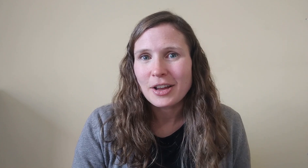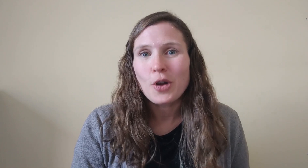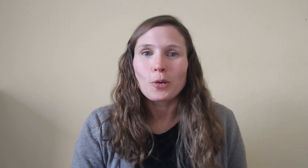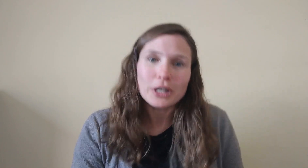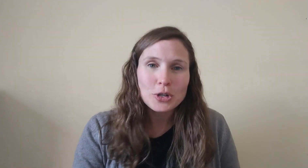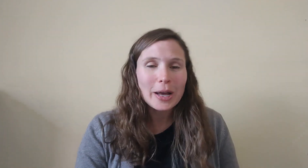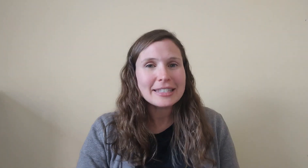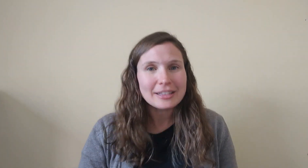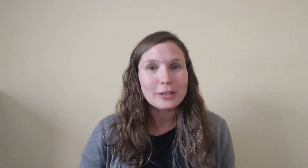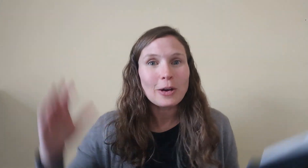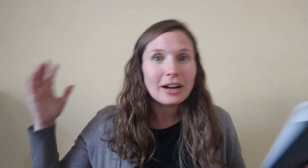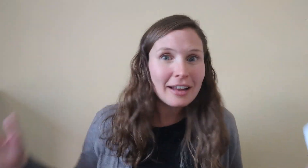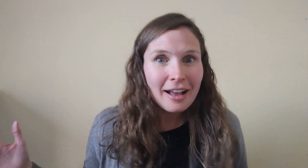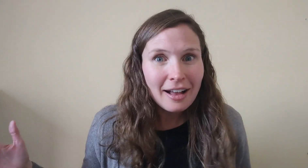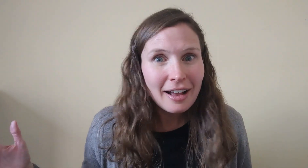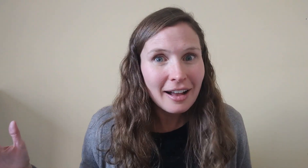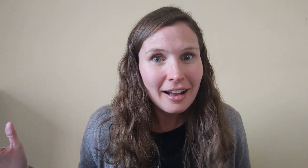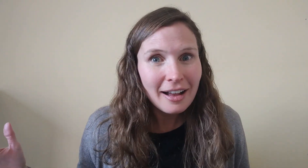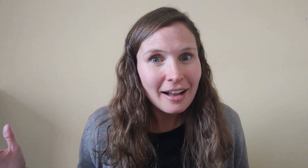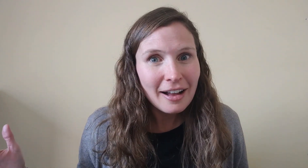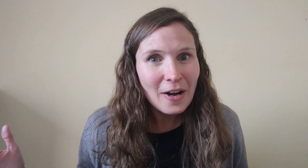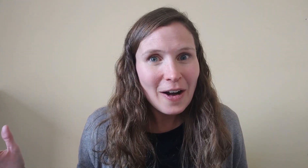blanks. Rejoice in the Lord